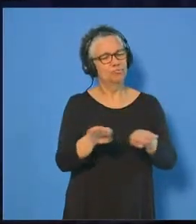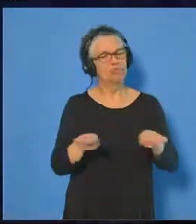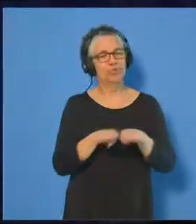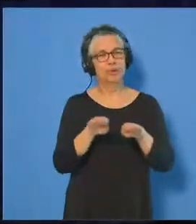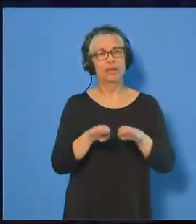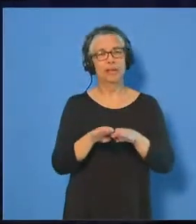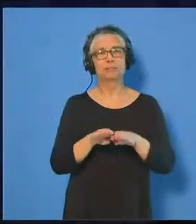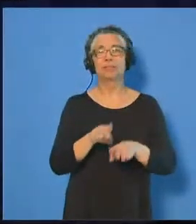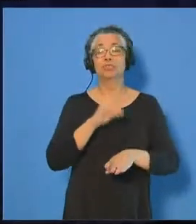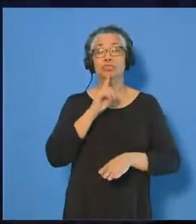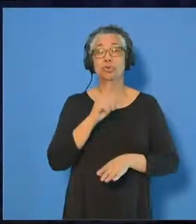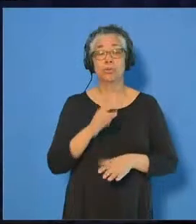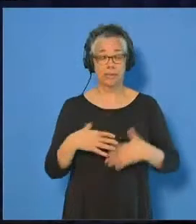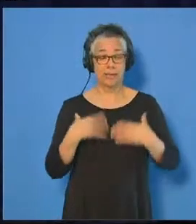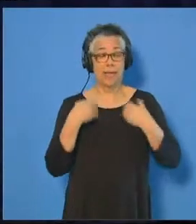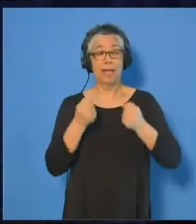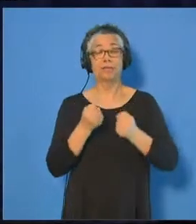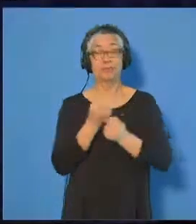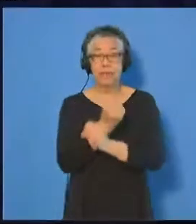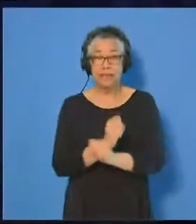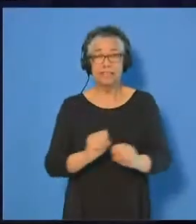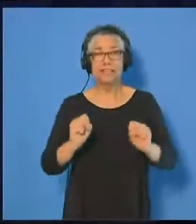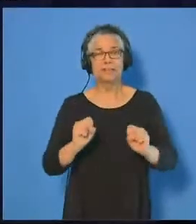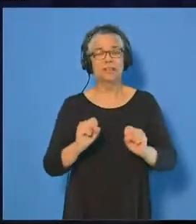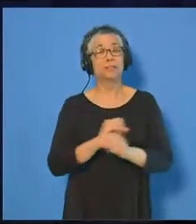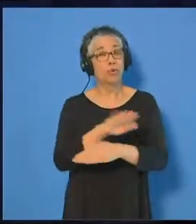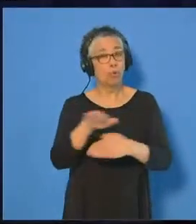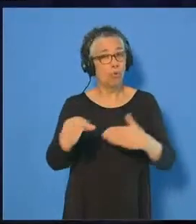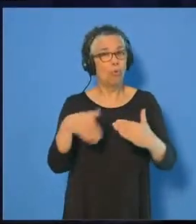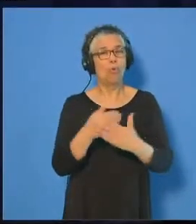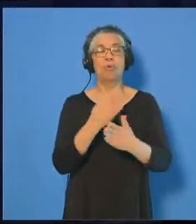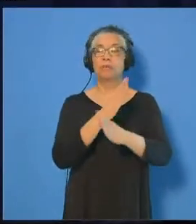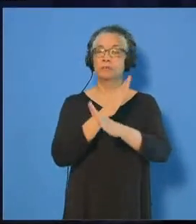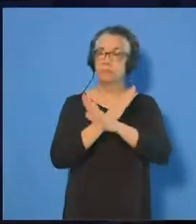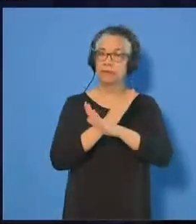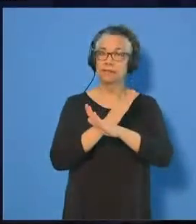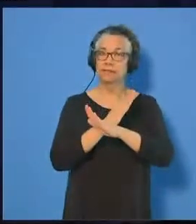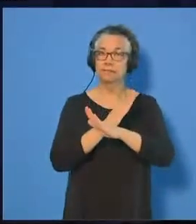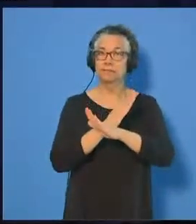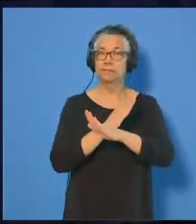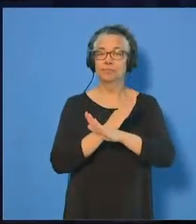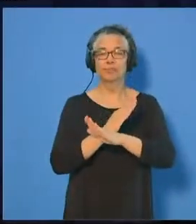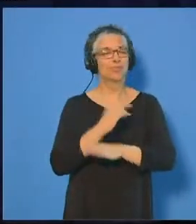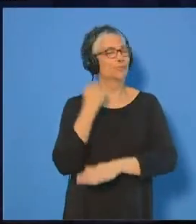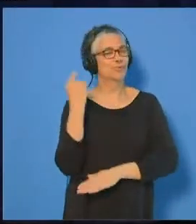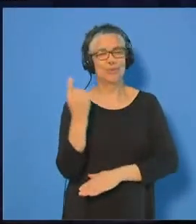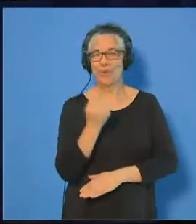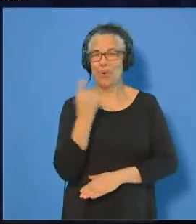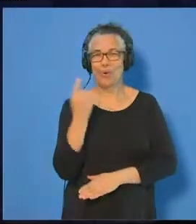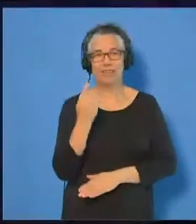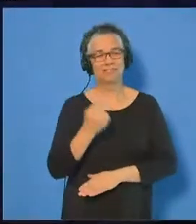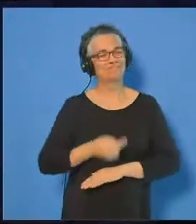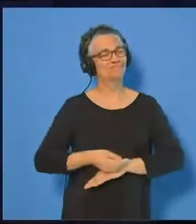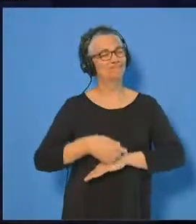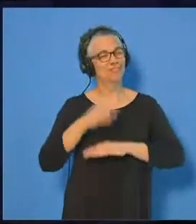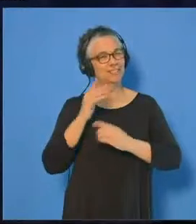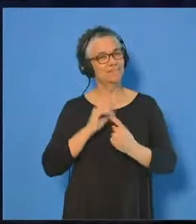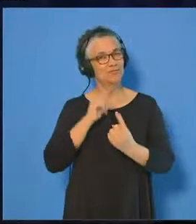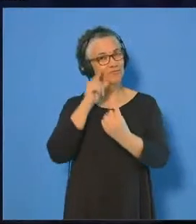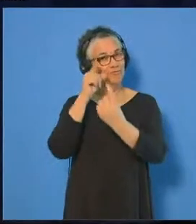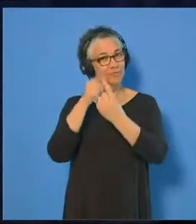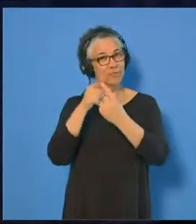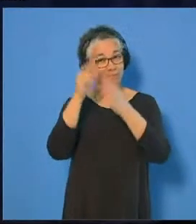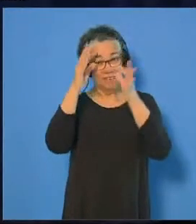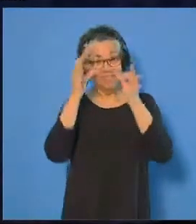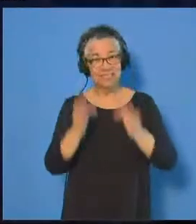and ensure that the health and safety of everyone is protected. That will always be at the forefront of all of the